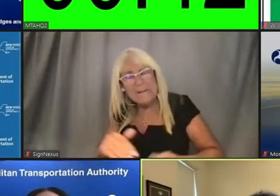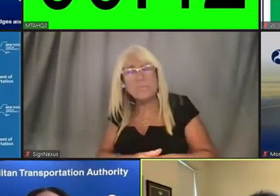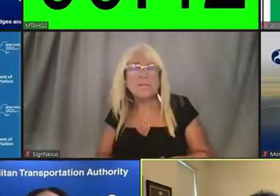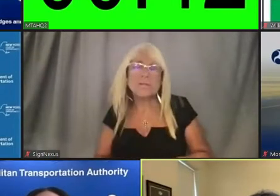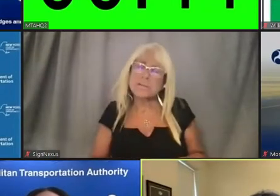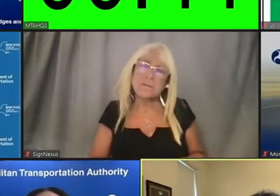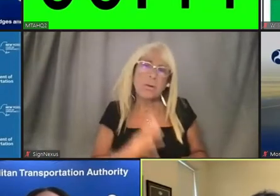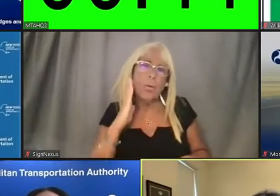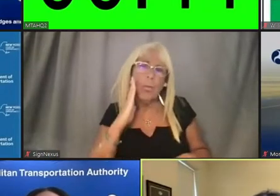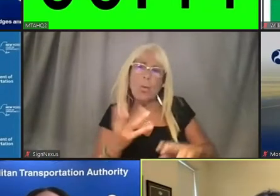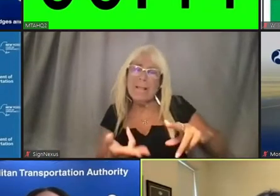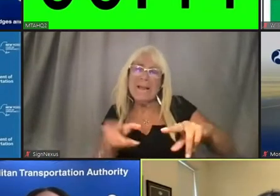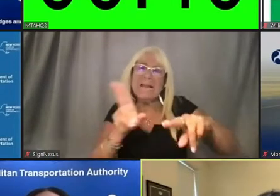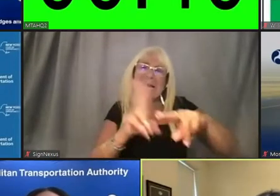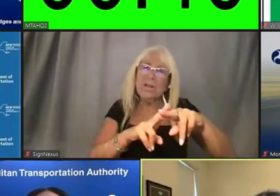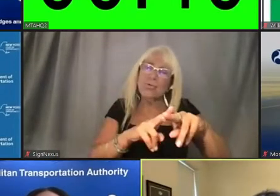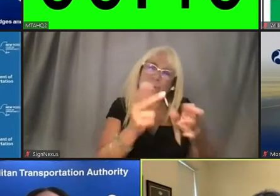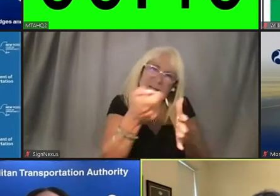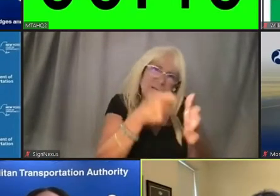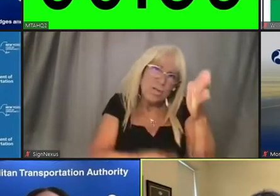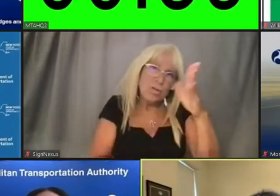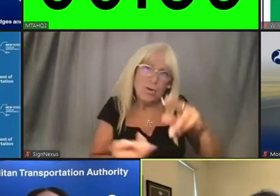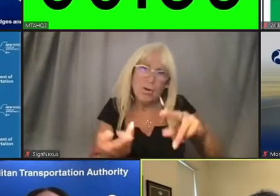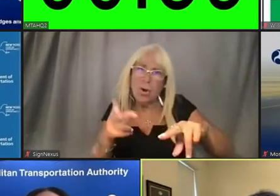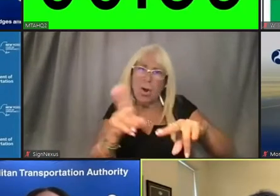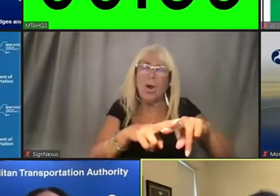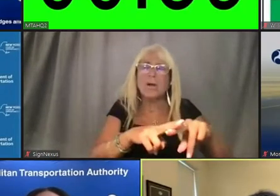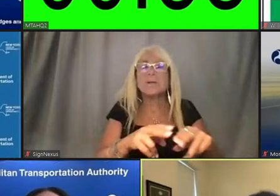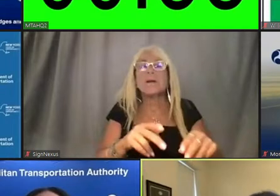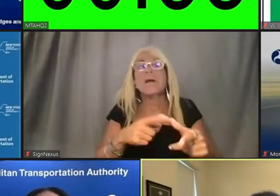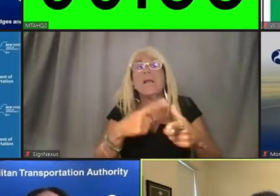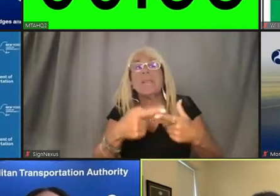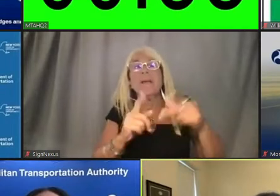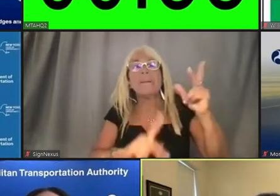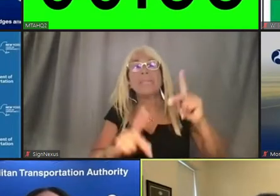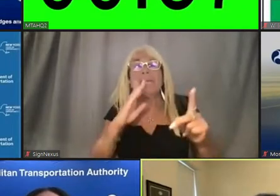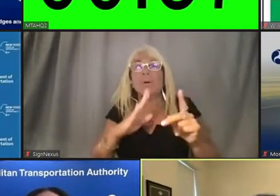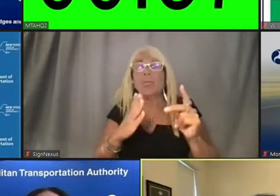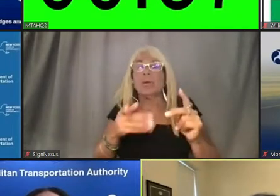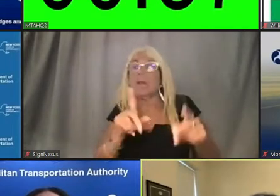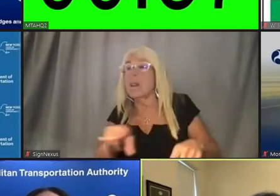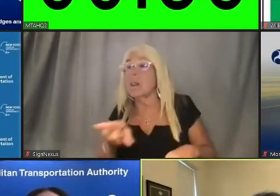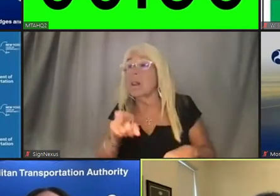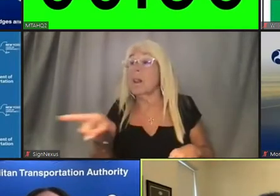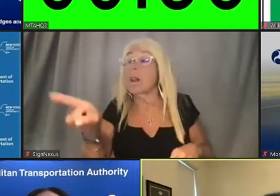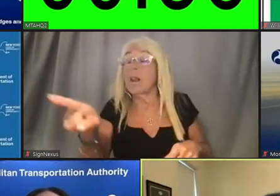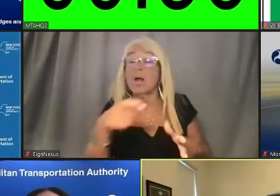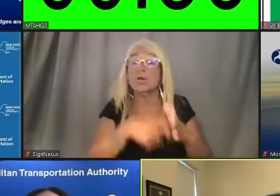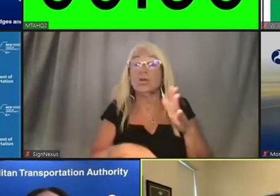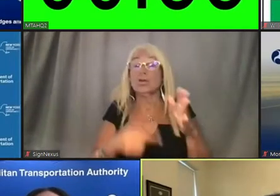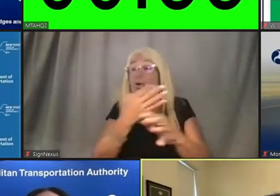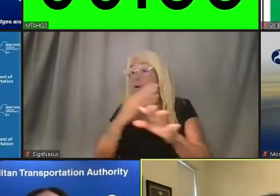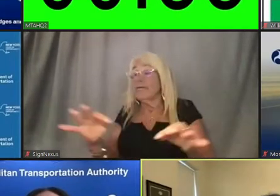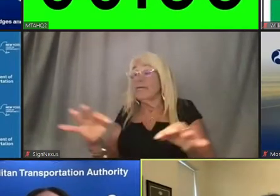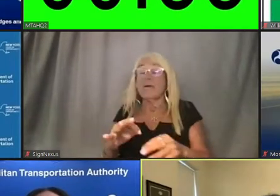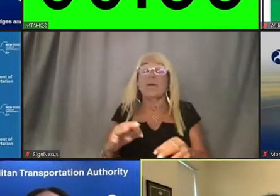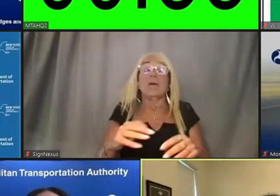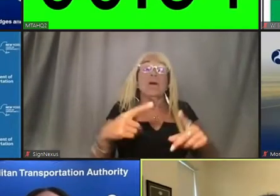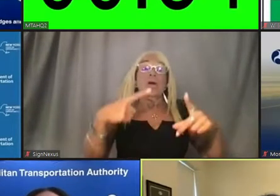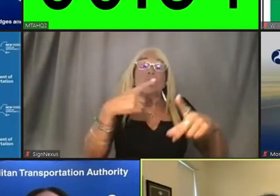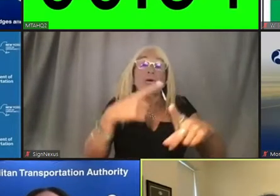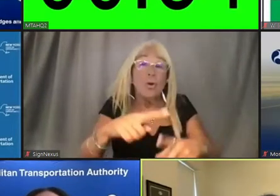increase the toll resulting in more people seeking alternative toll-free routes including the Cross Bronx Expressway